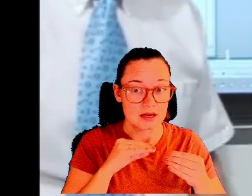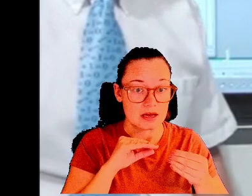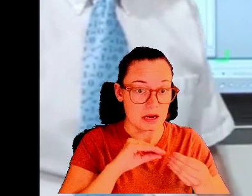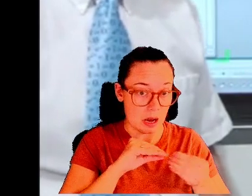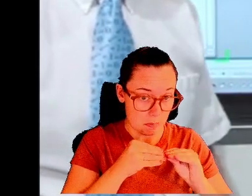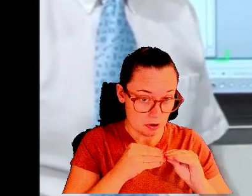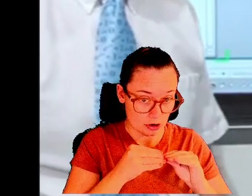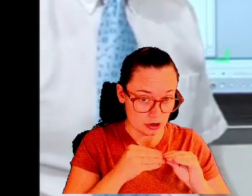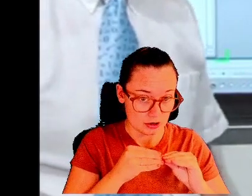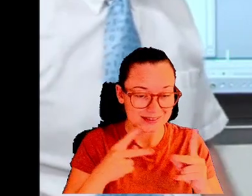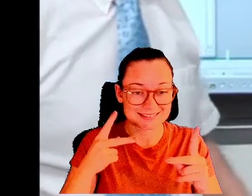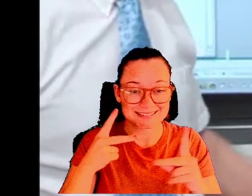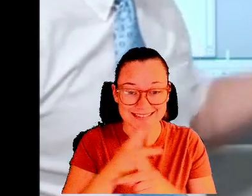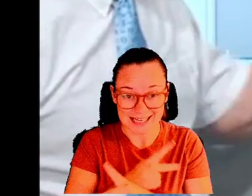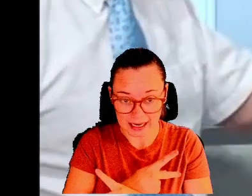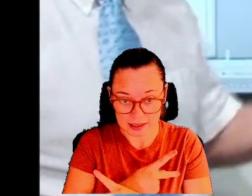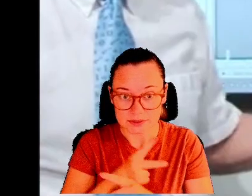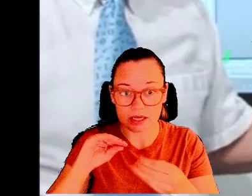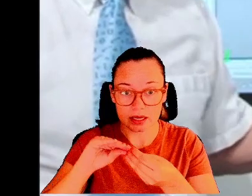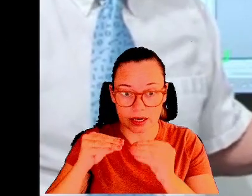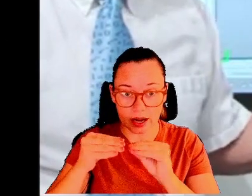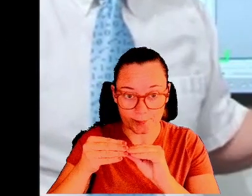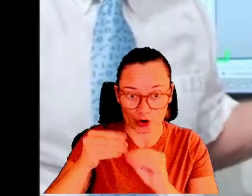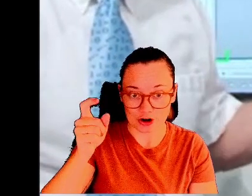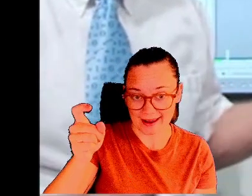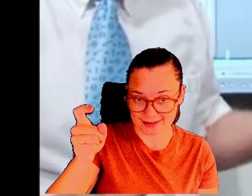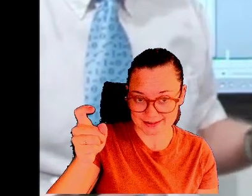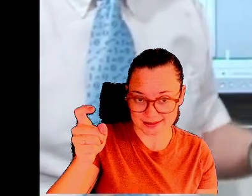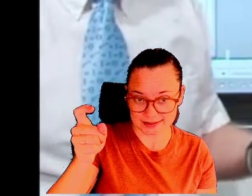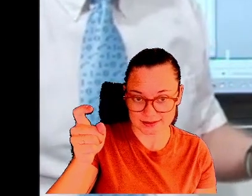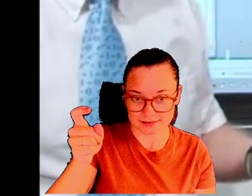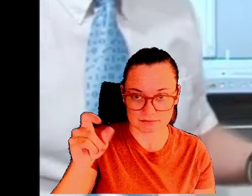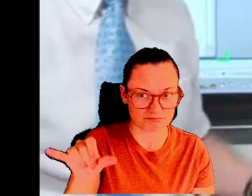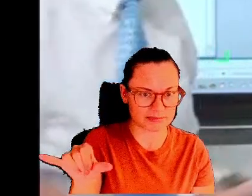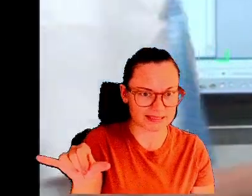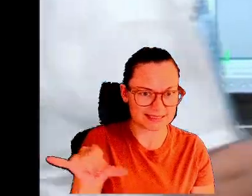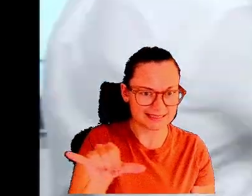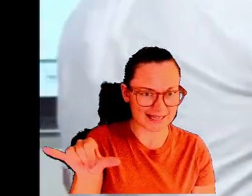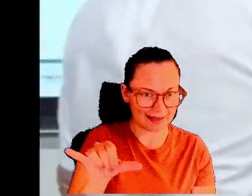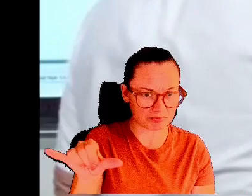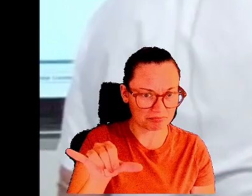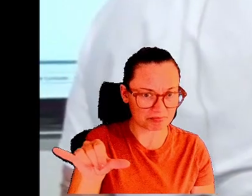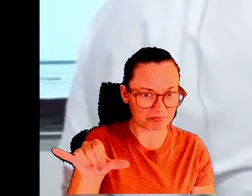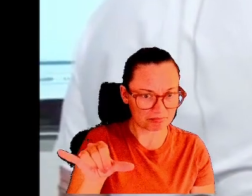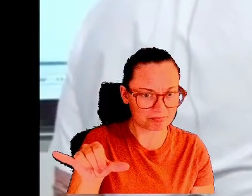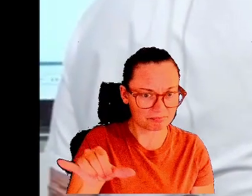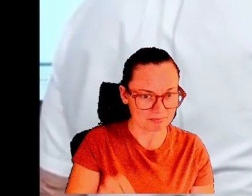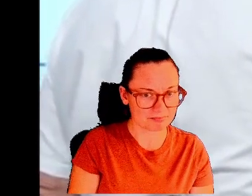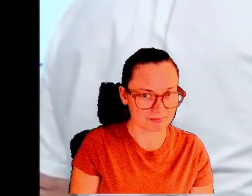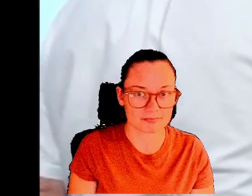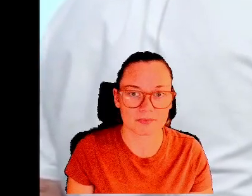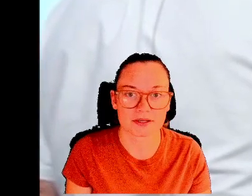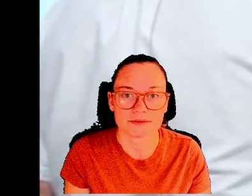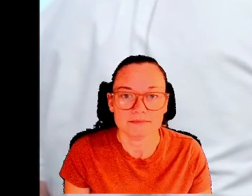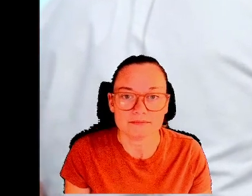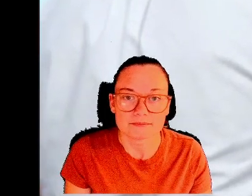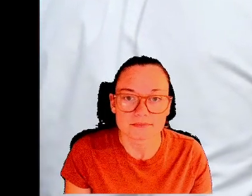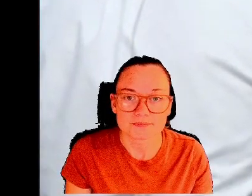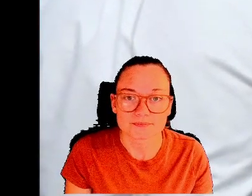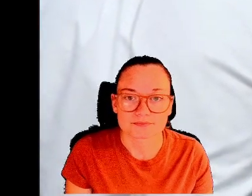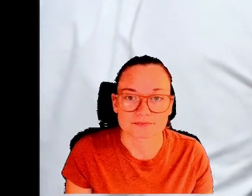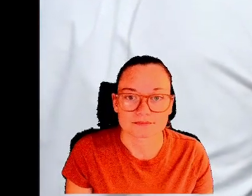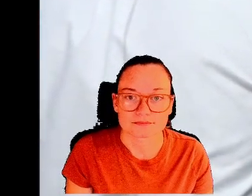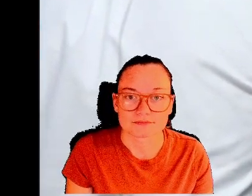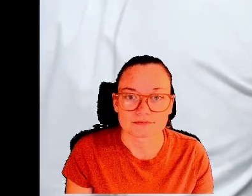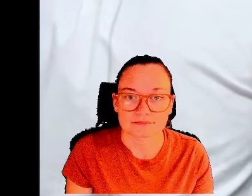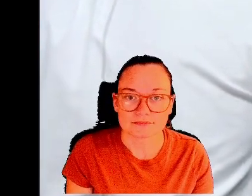x power. Well, it's the same thing here, except the letters are different. This is our first term, this is our